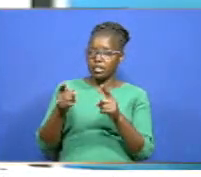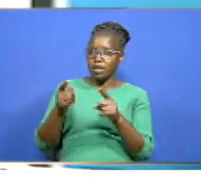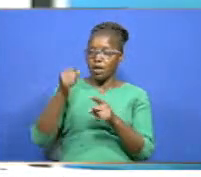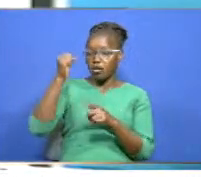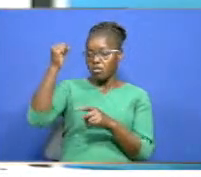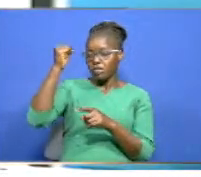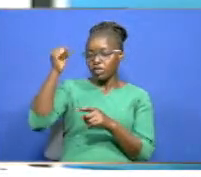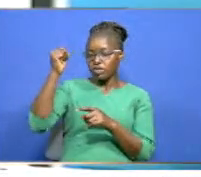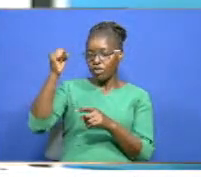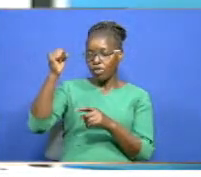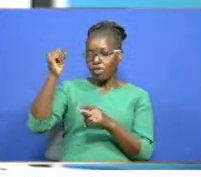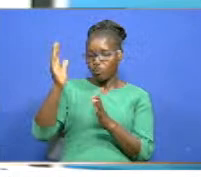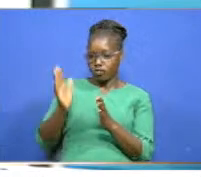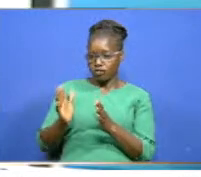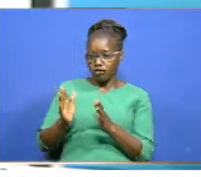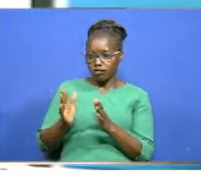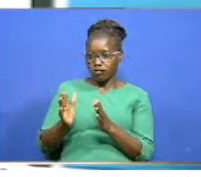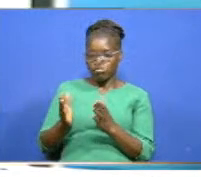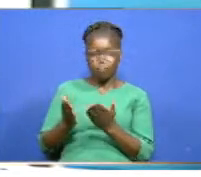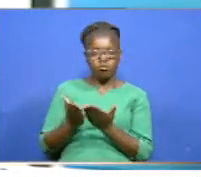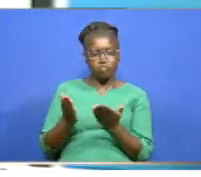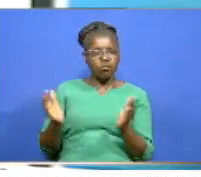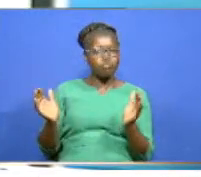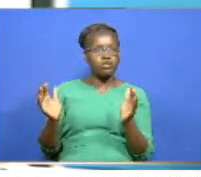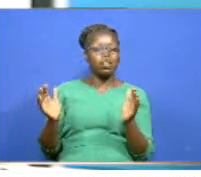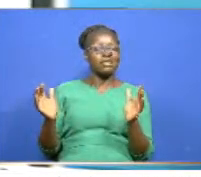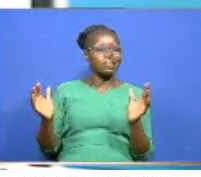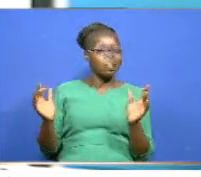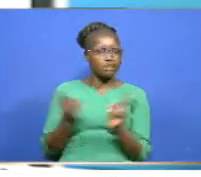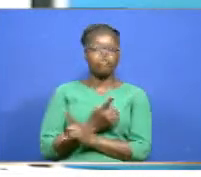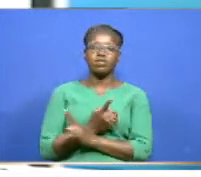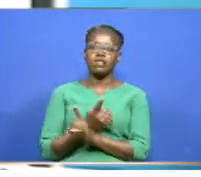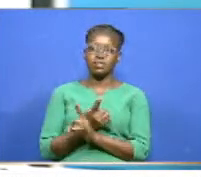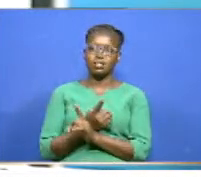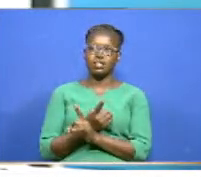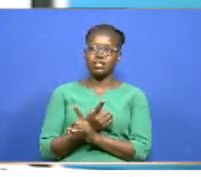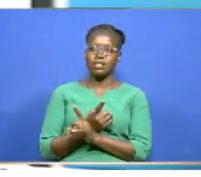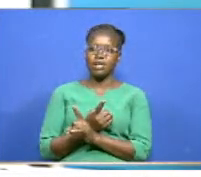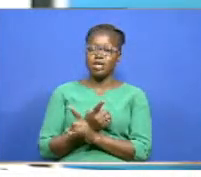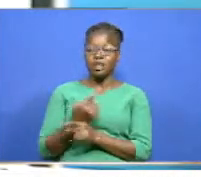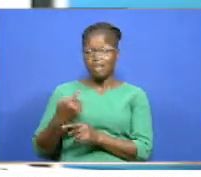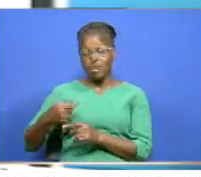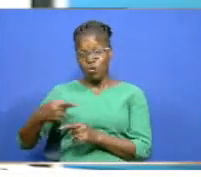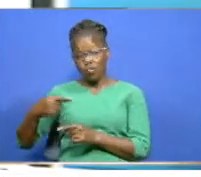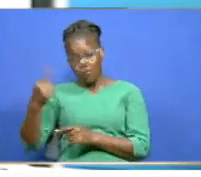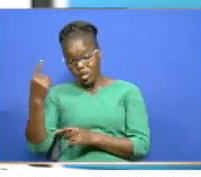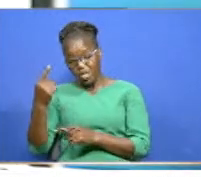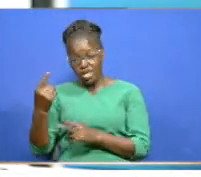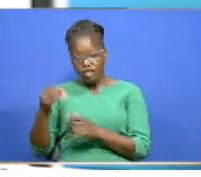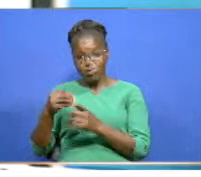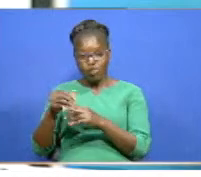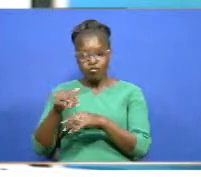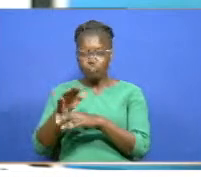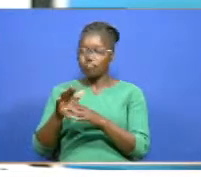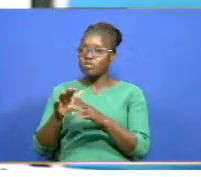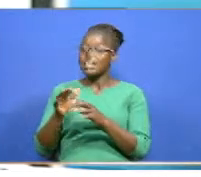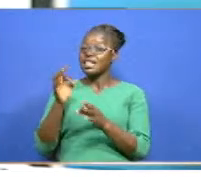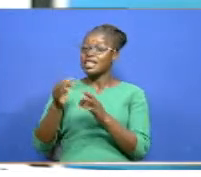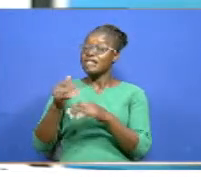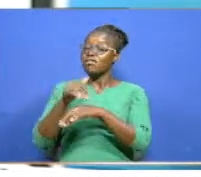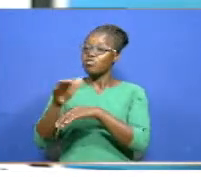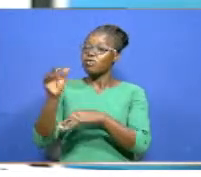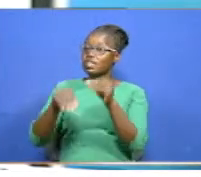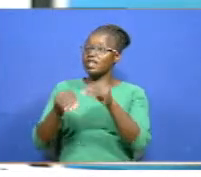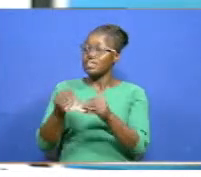big political parties, it is totally a different ballgame. It is a do or die for them. Because if they lose this